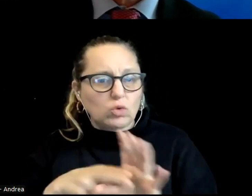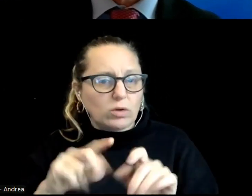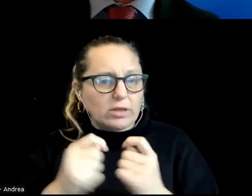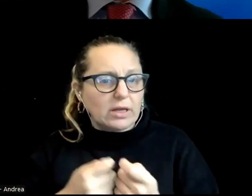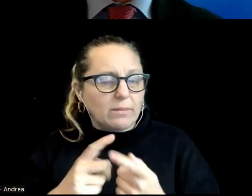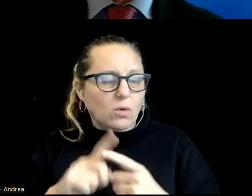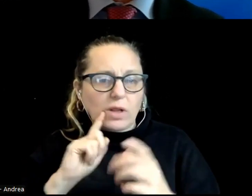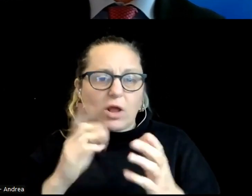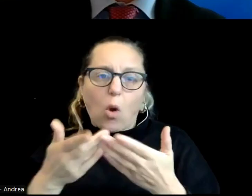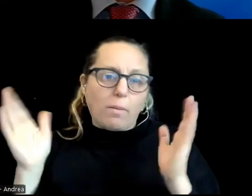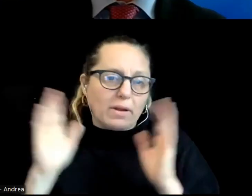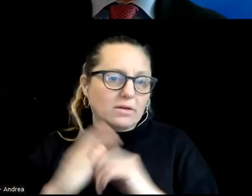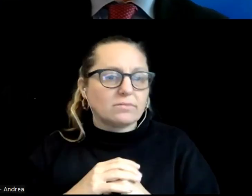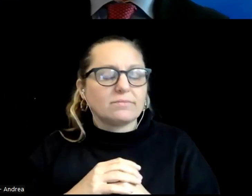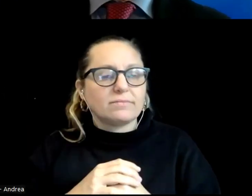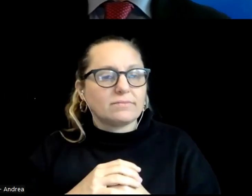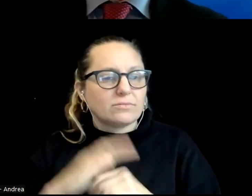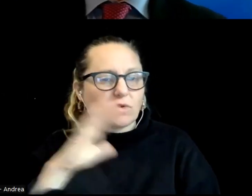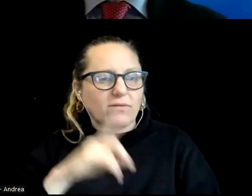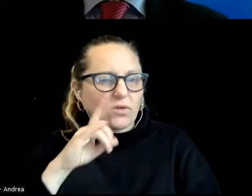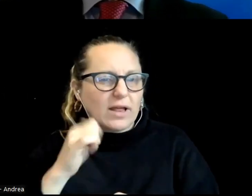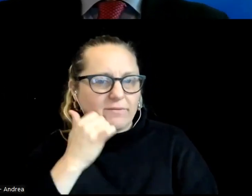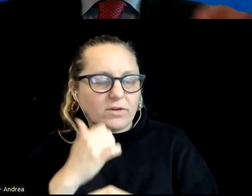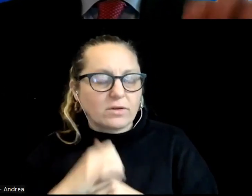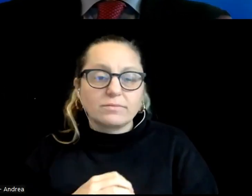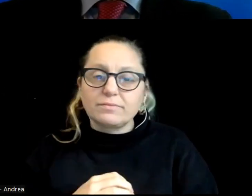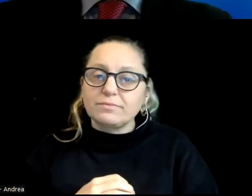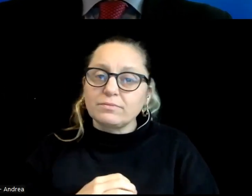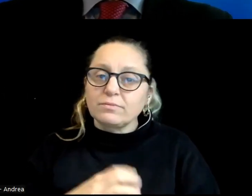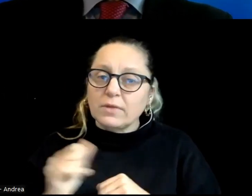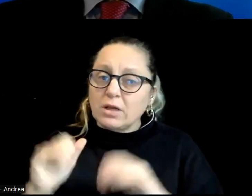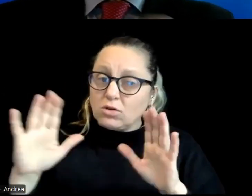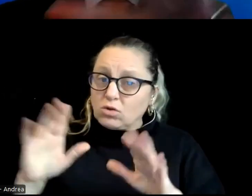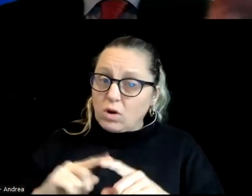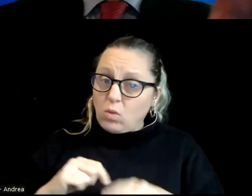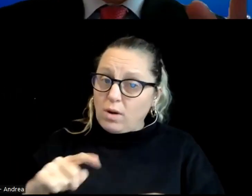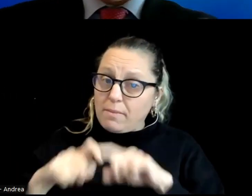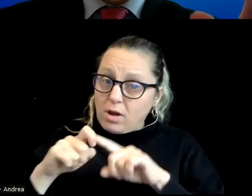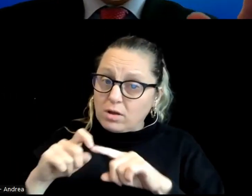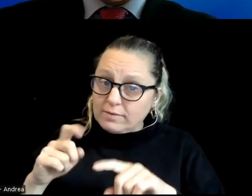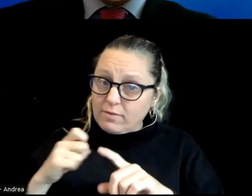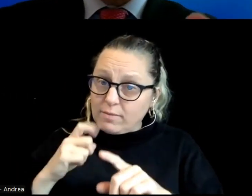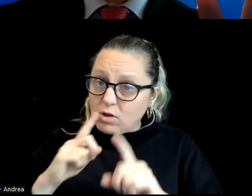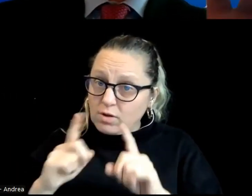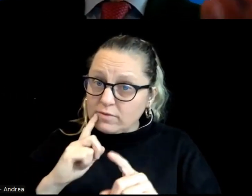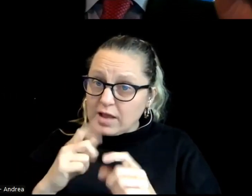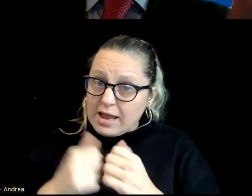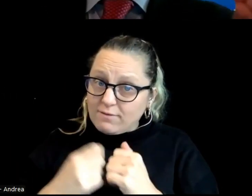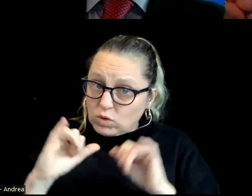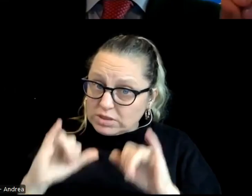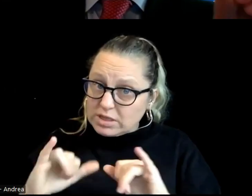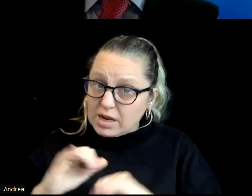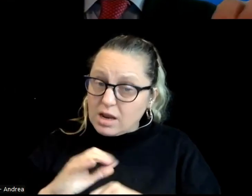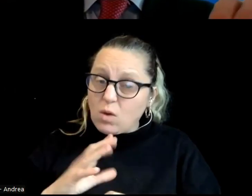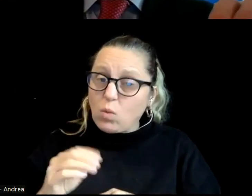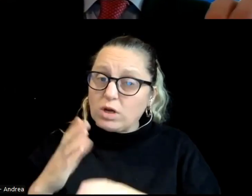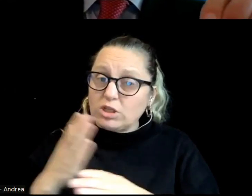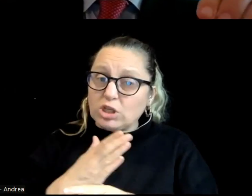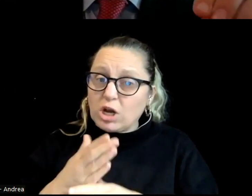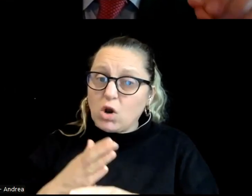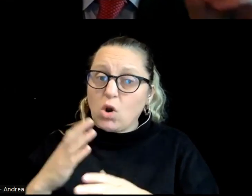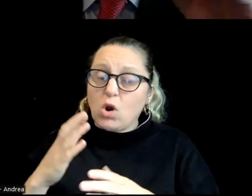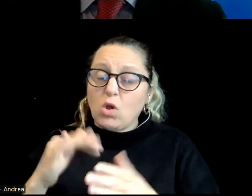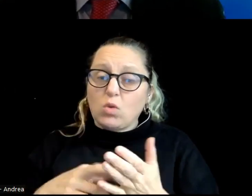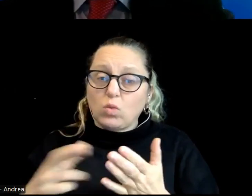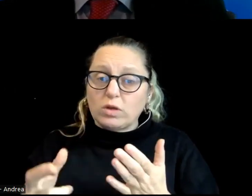open, looking for it every day. I want to take a quick pause from the conversation. Everybody stay here. And I want to share the